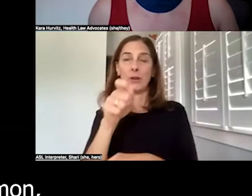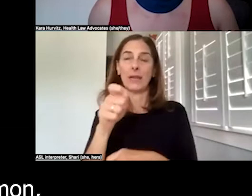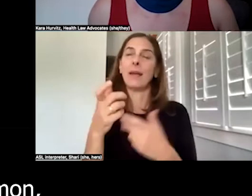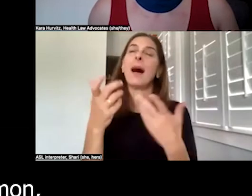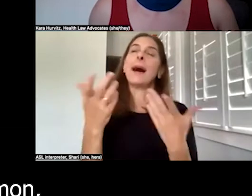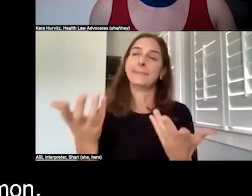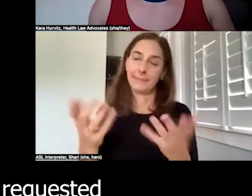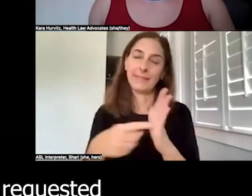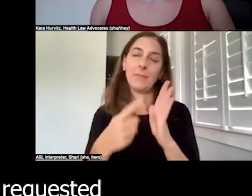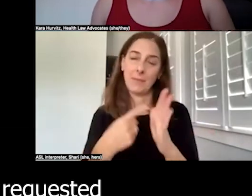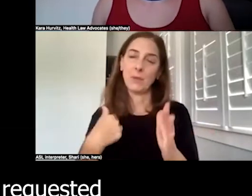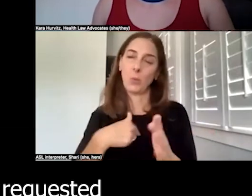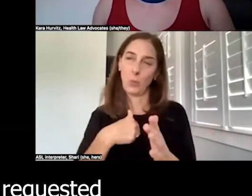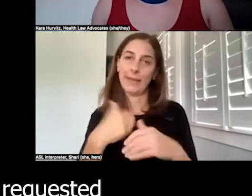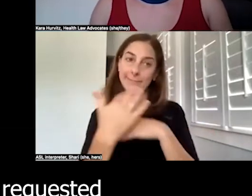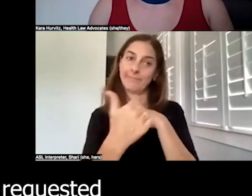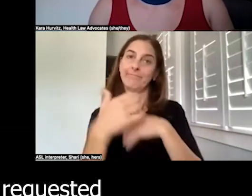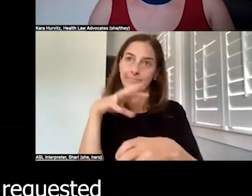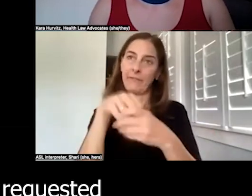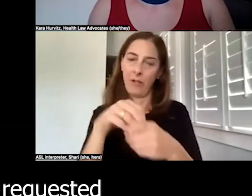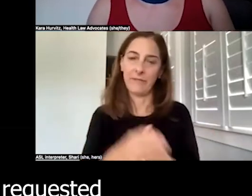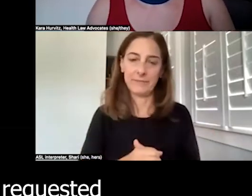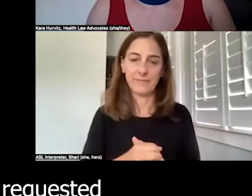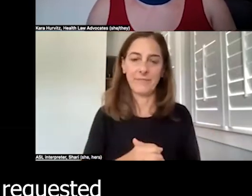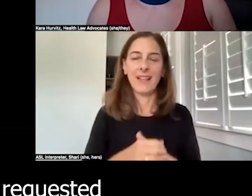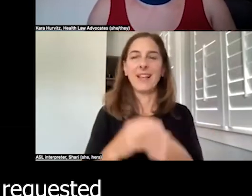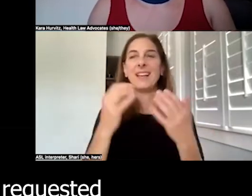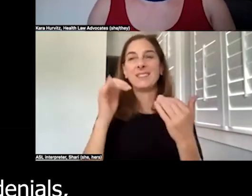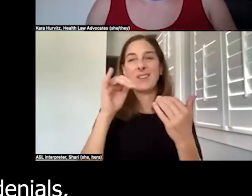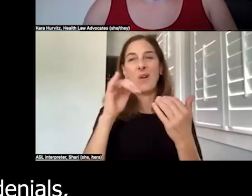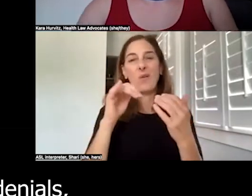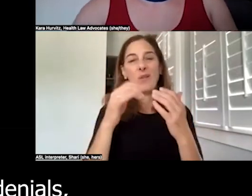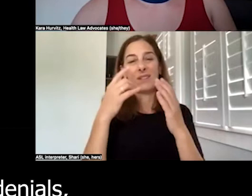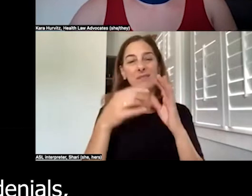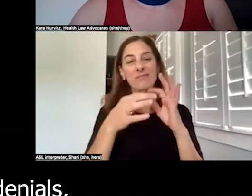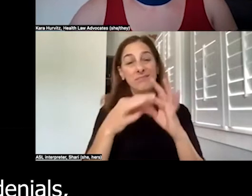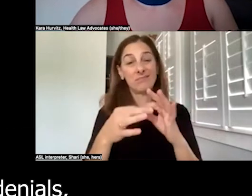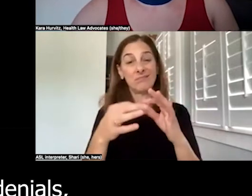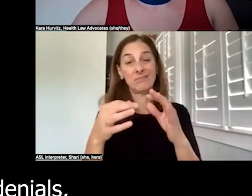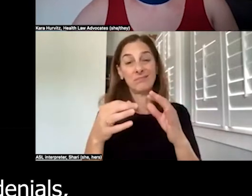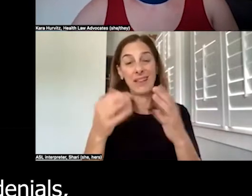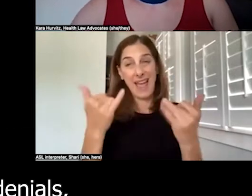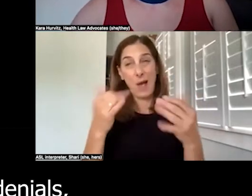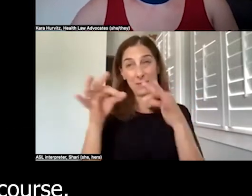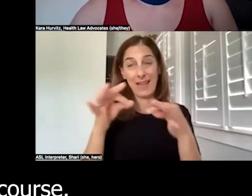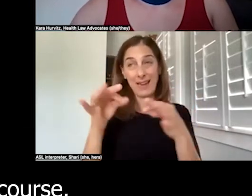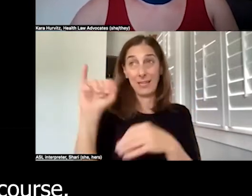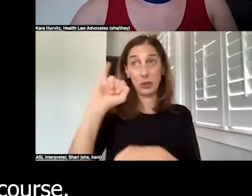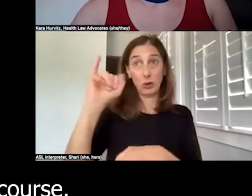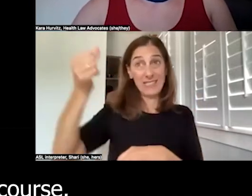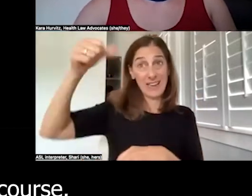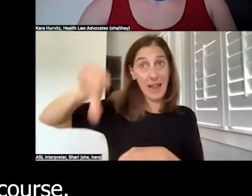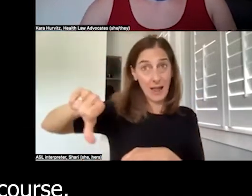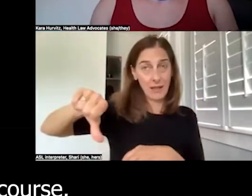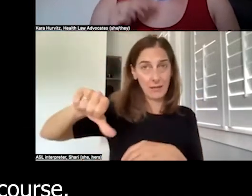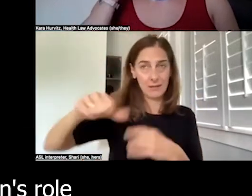It is unfortunately common, especially for certain types of requested care, to receive insurance denials, sometimes as a